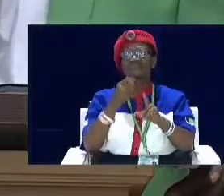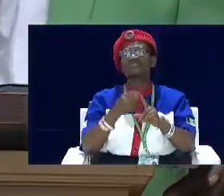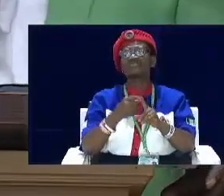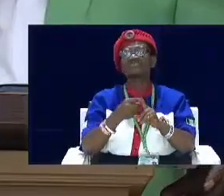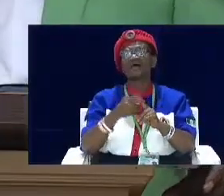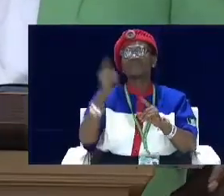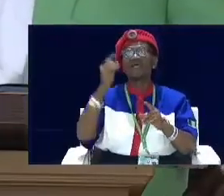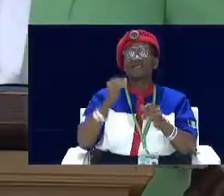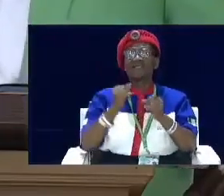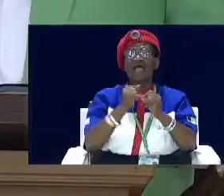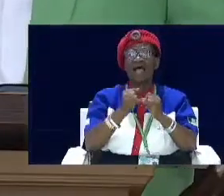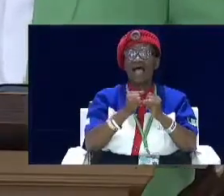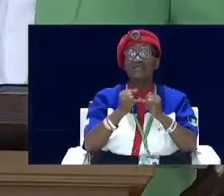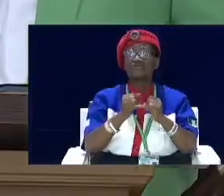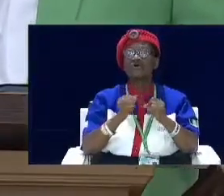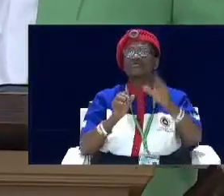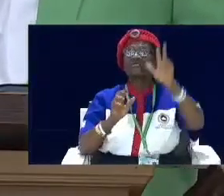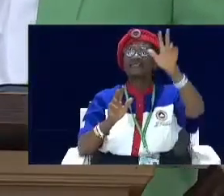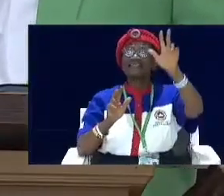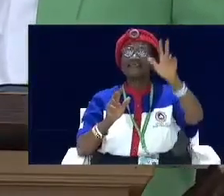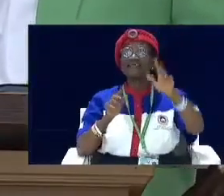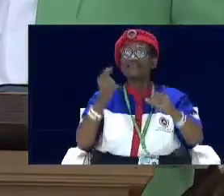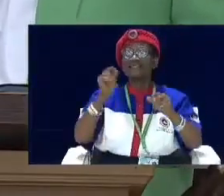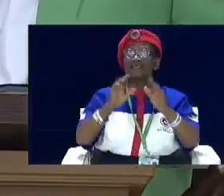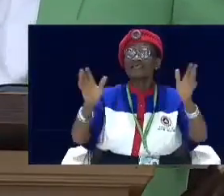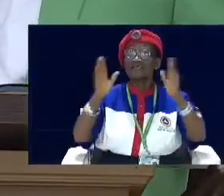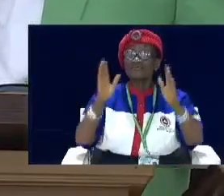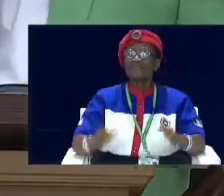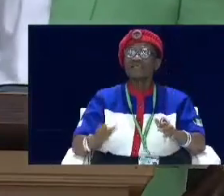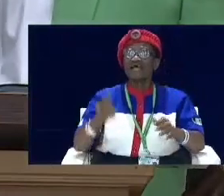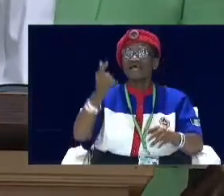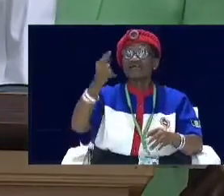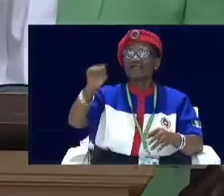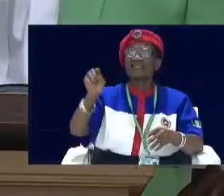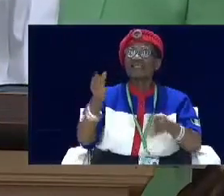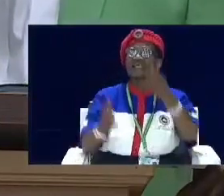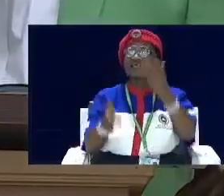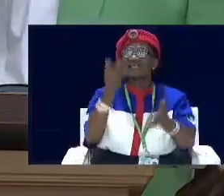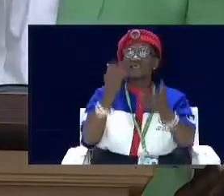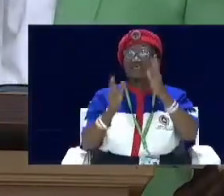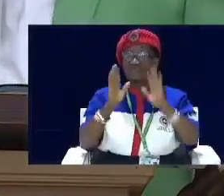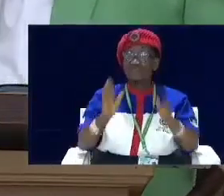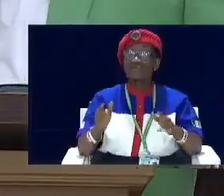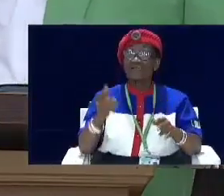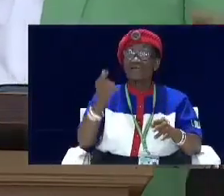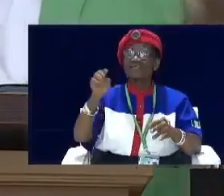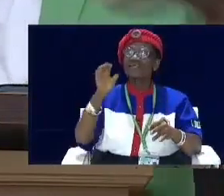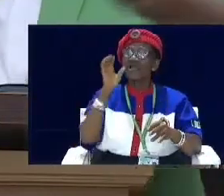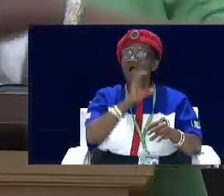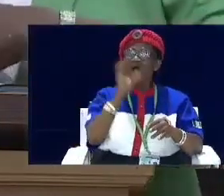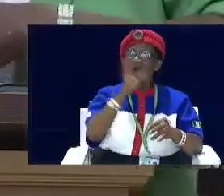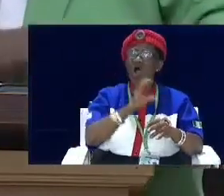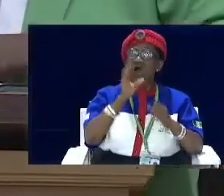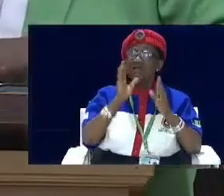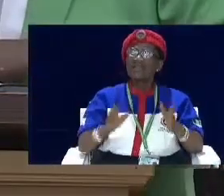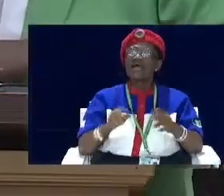Three. The bigger the fire, the hotter. When we